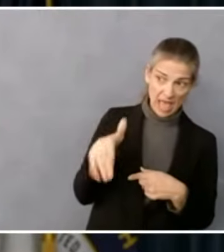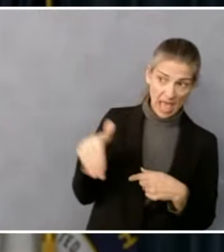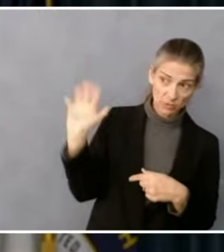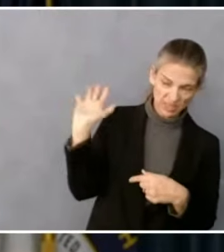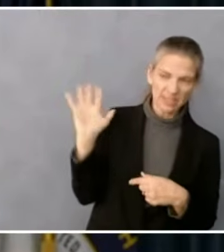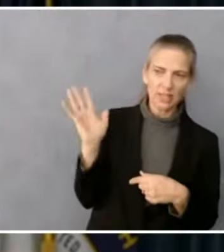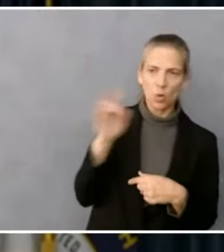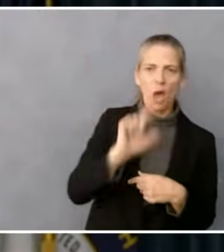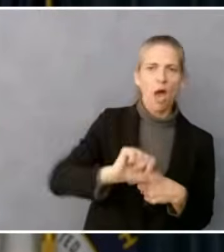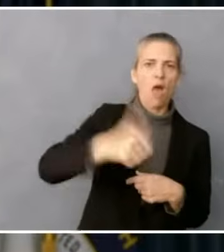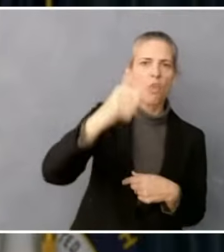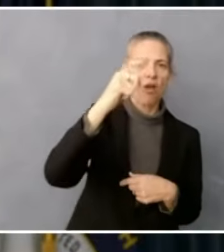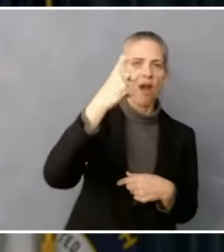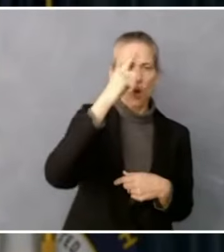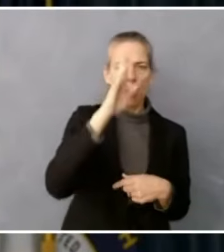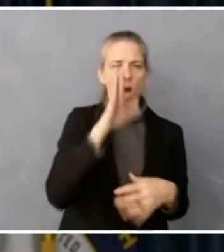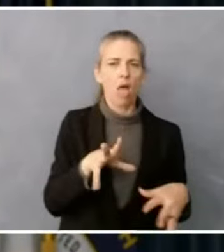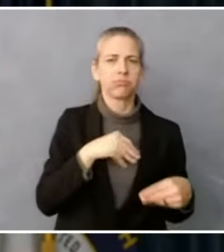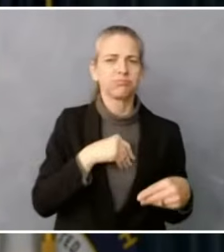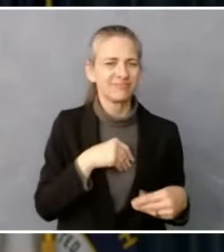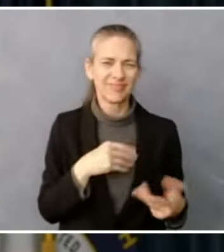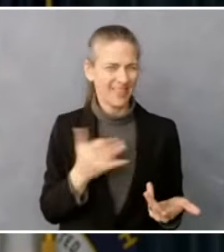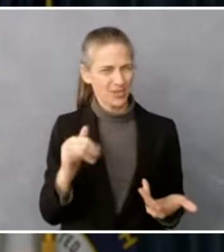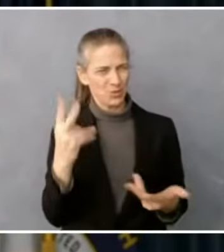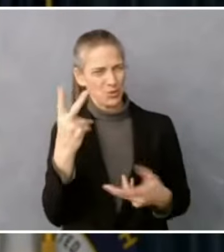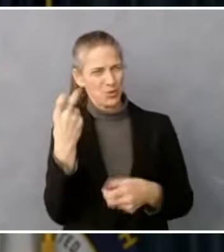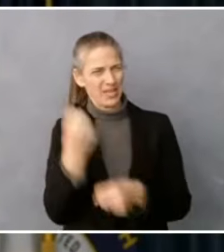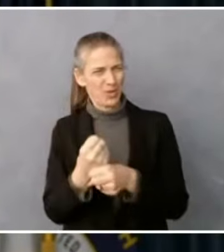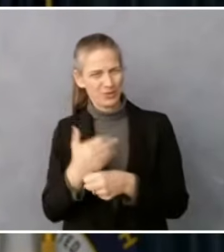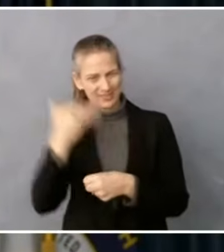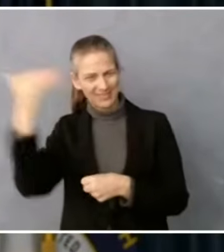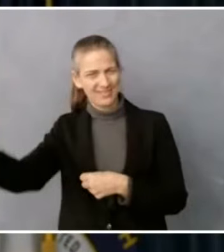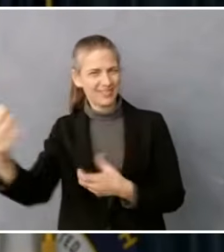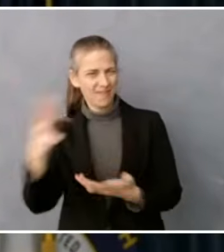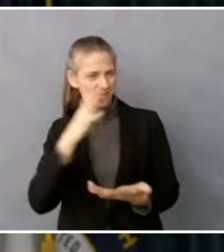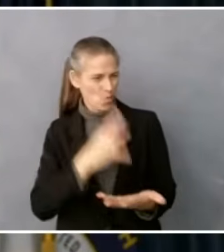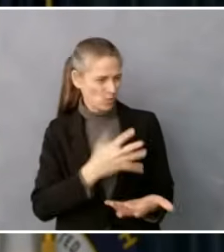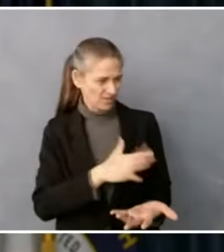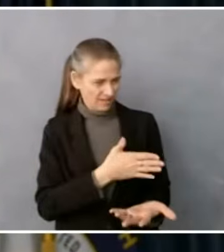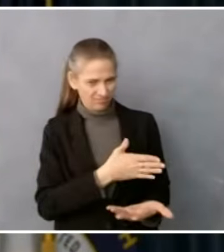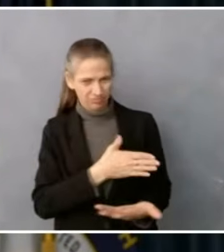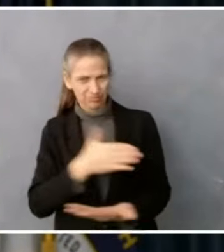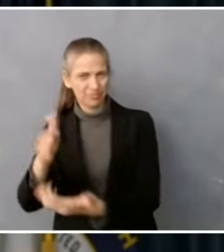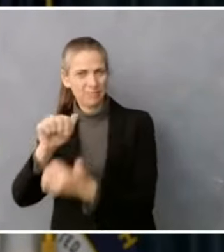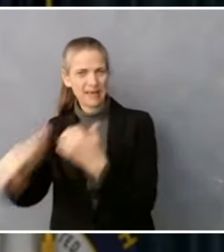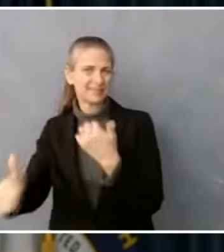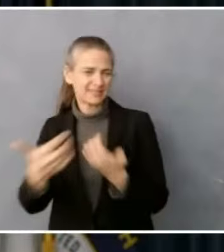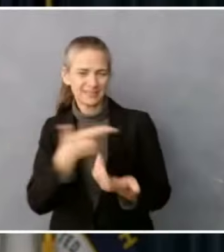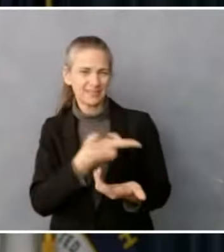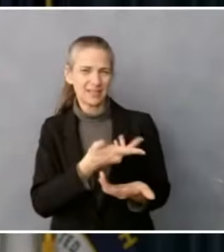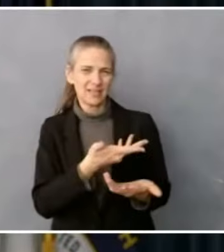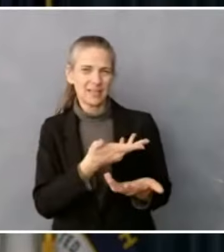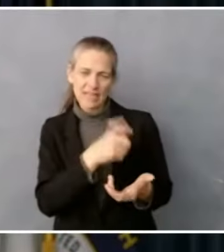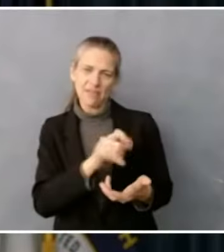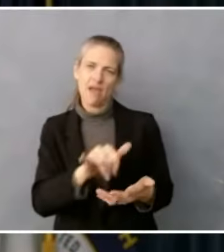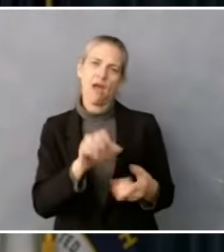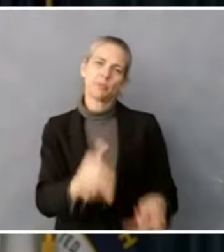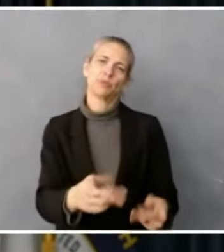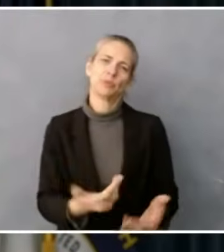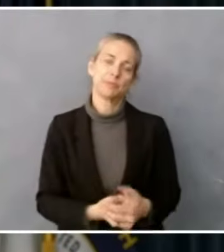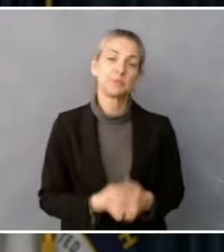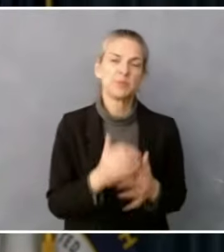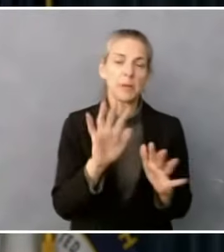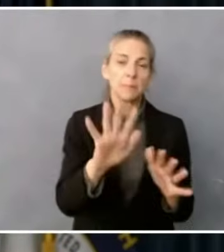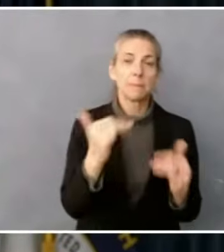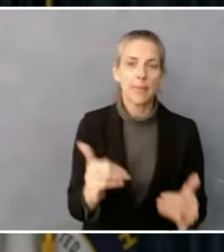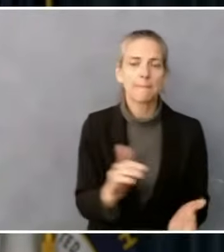years. 4-year-olds each and every year that deserve this opportunity. I am going to confuse